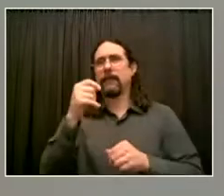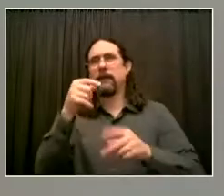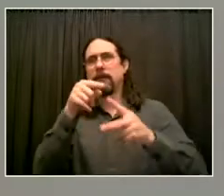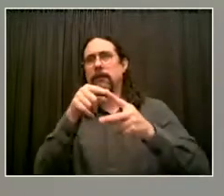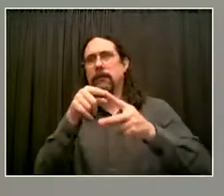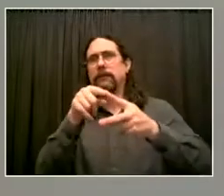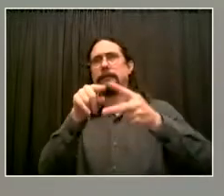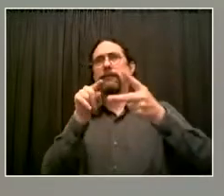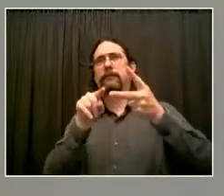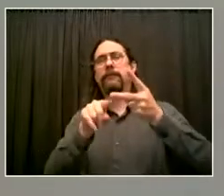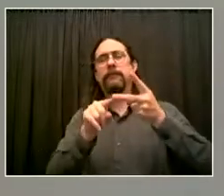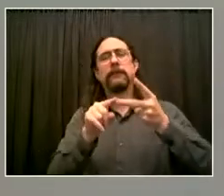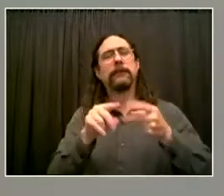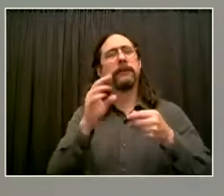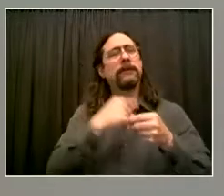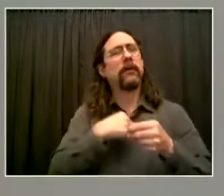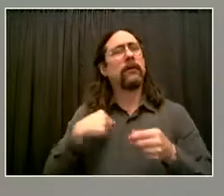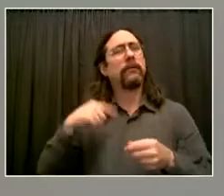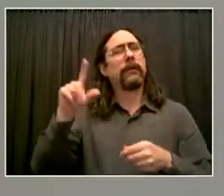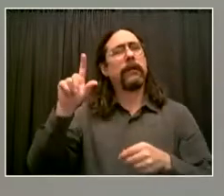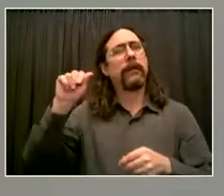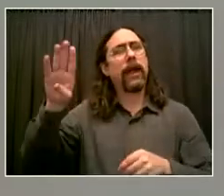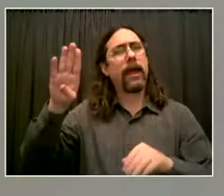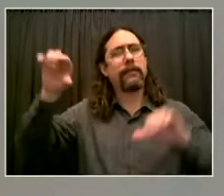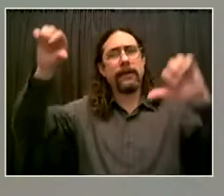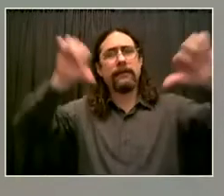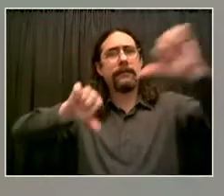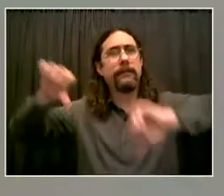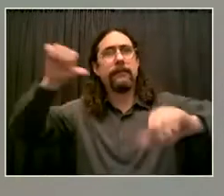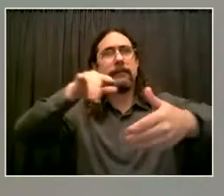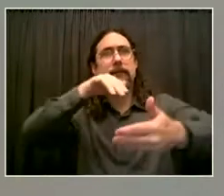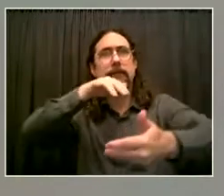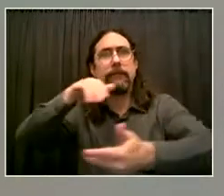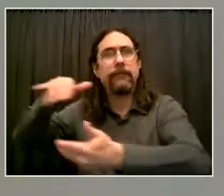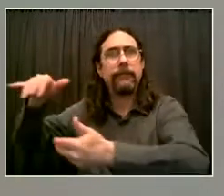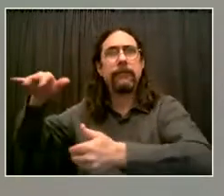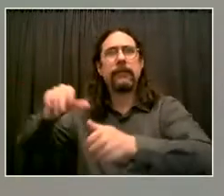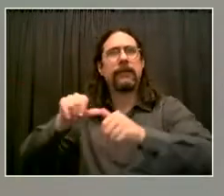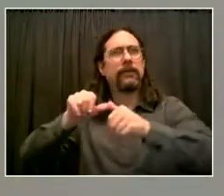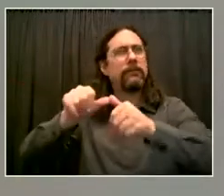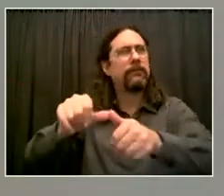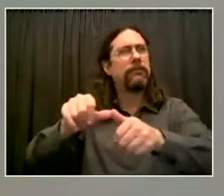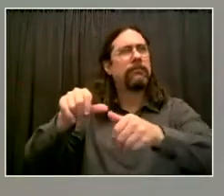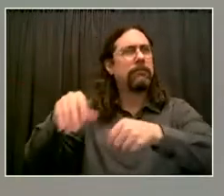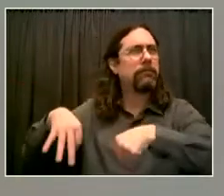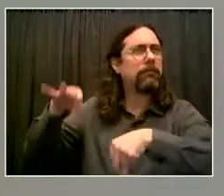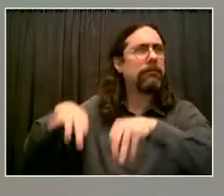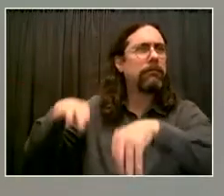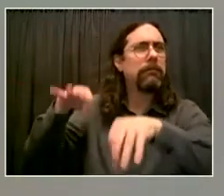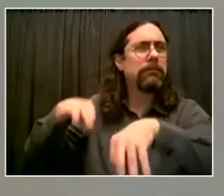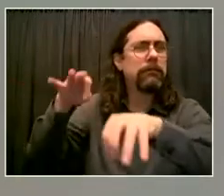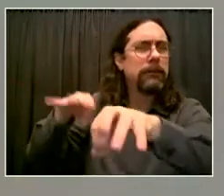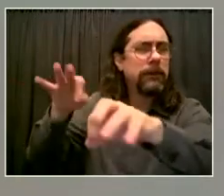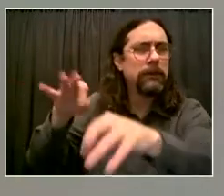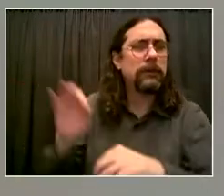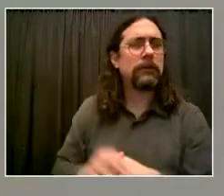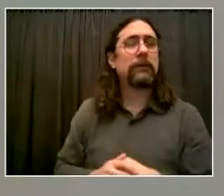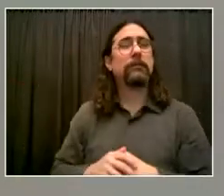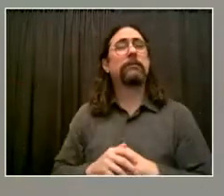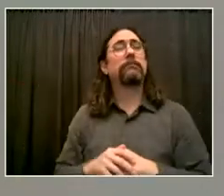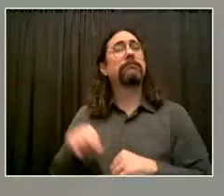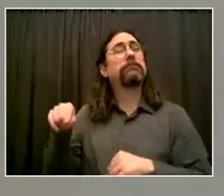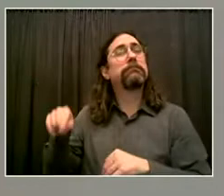why vaccination is so important. It does appear that when you look at the data from the, at least from what we know now from the Pfizer and the